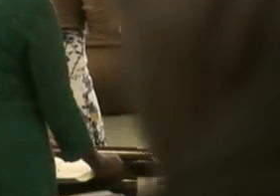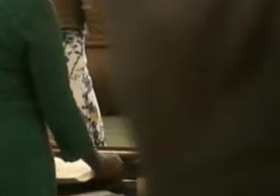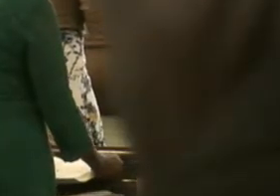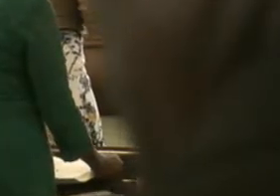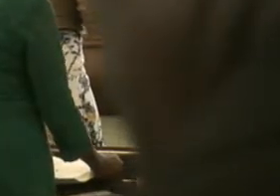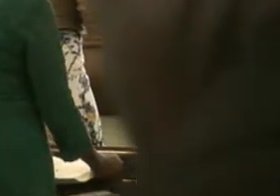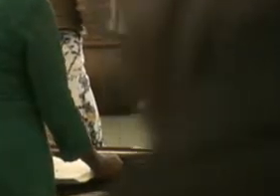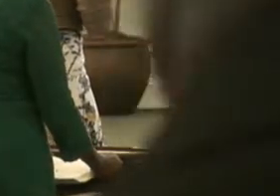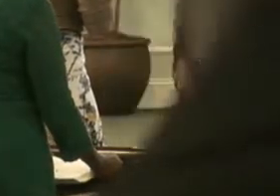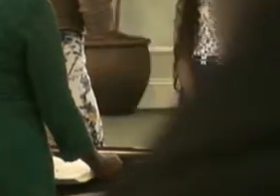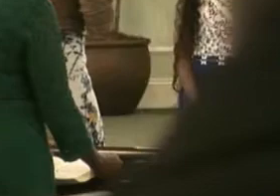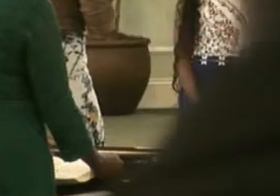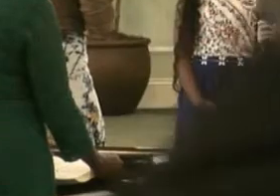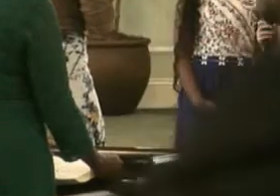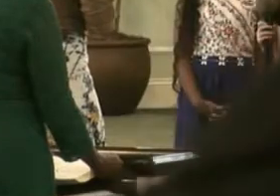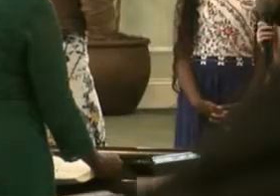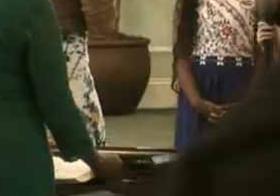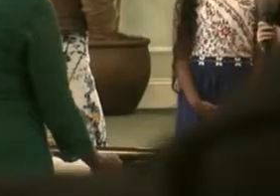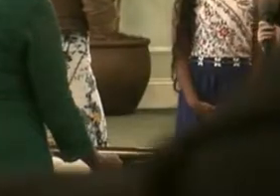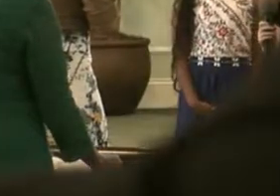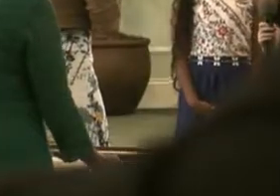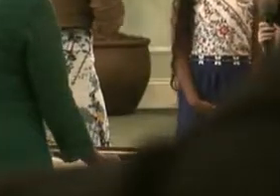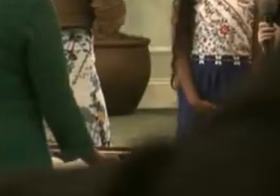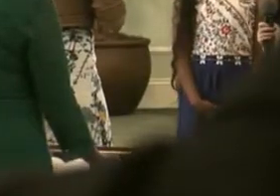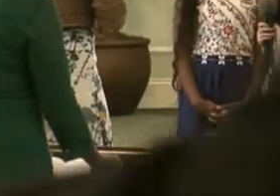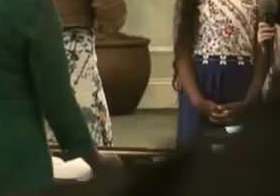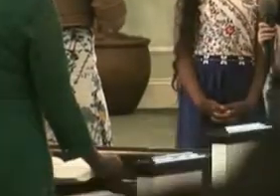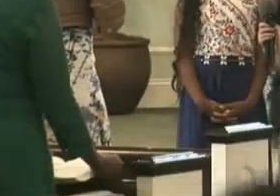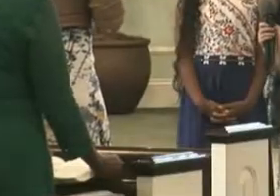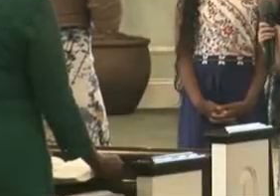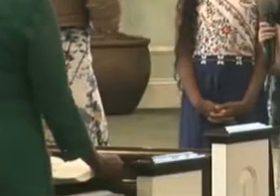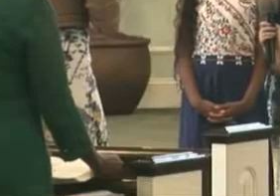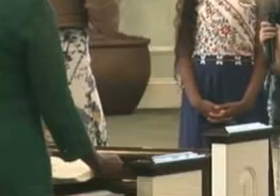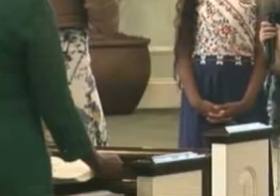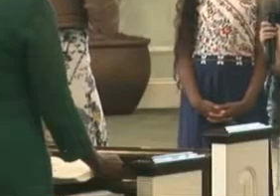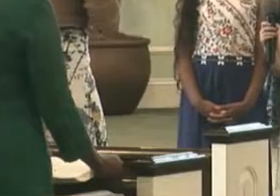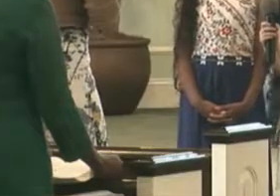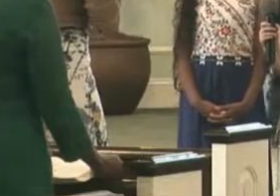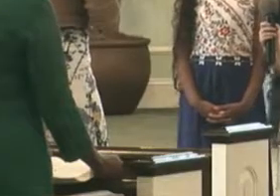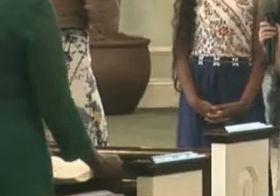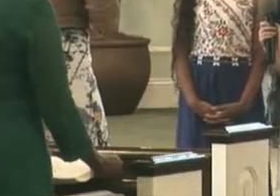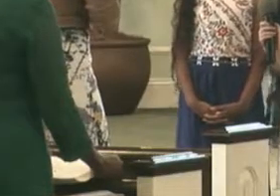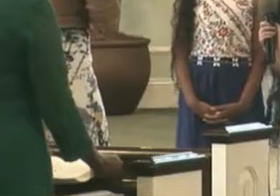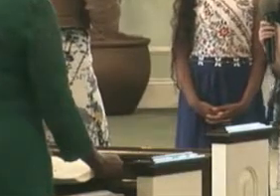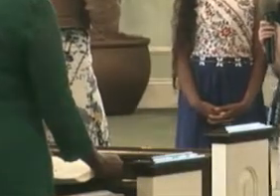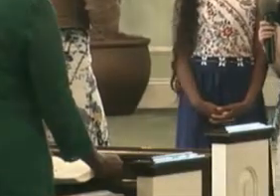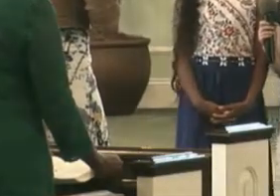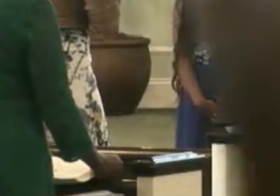So